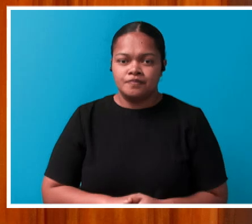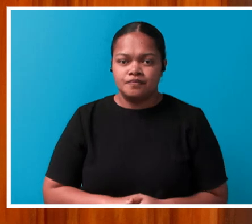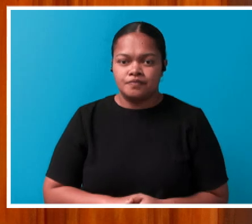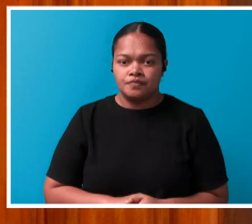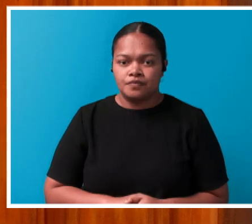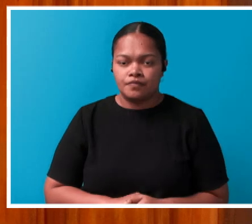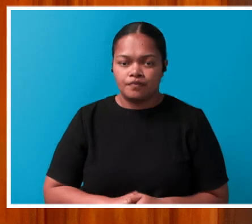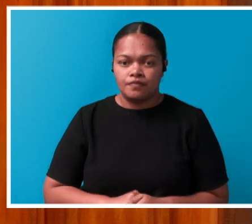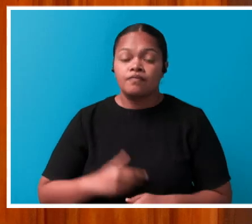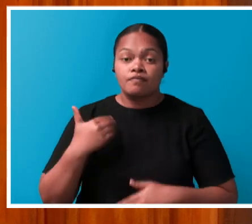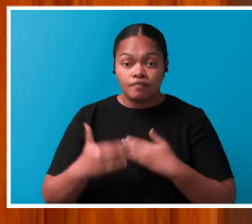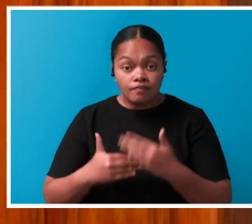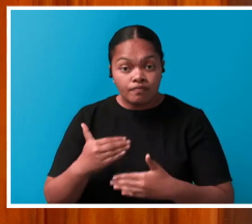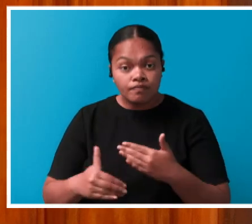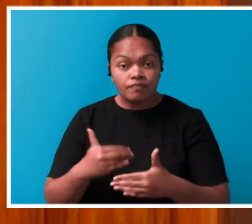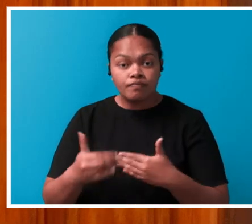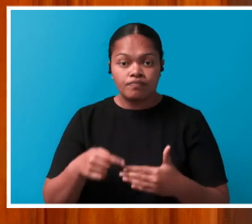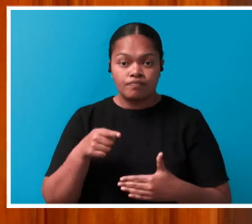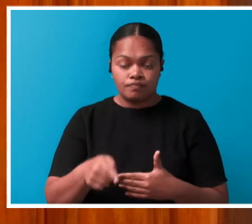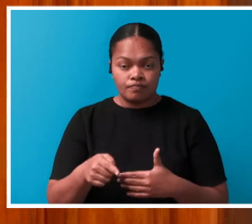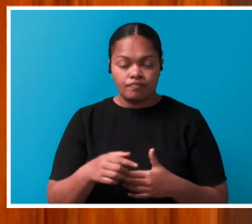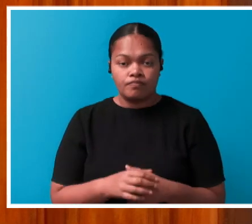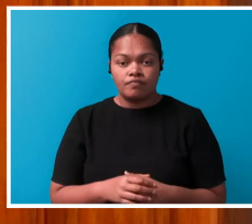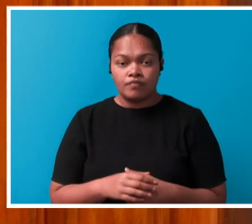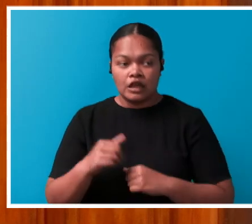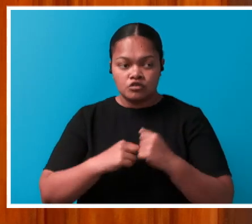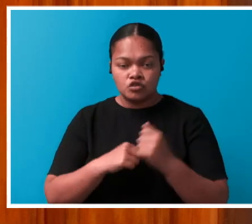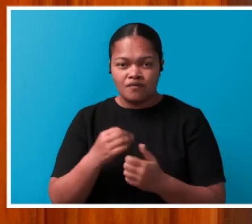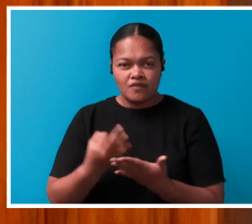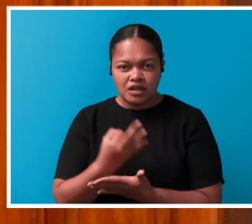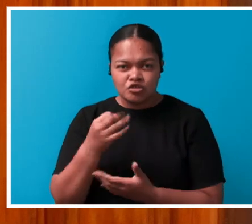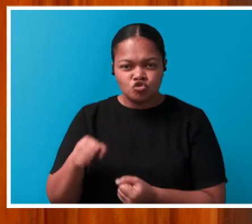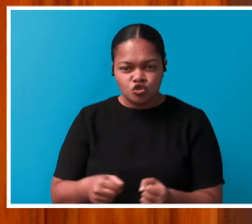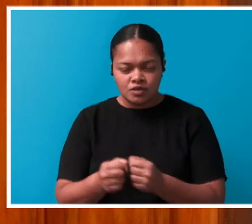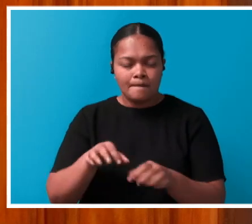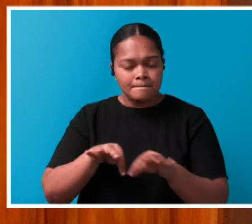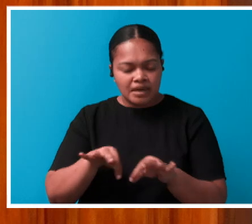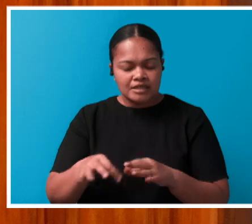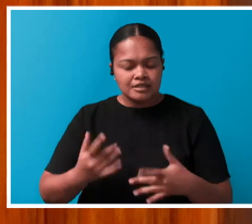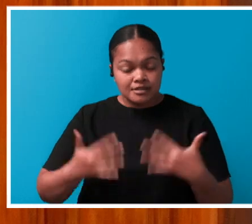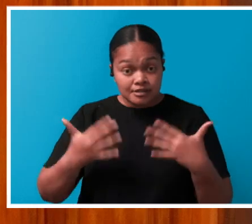Ongoing work behind this national mechanism is currently spearheaded by the Minister of Finance, Strategic Planning and Statistics,